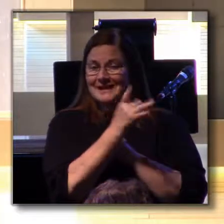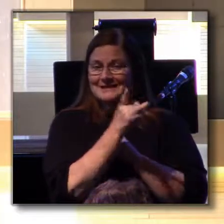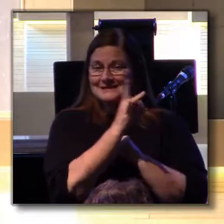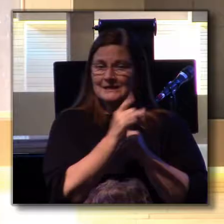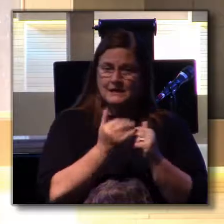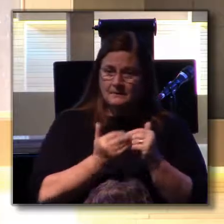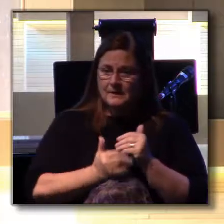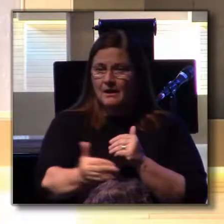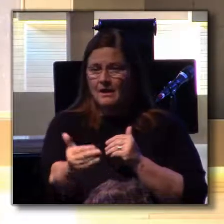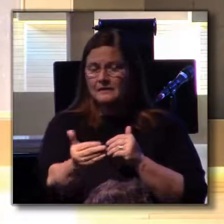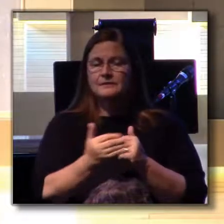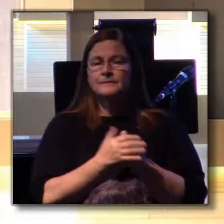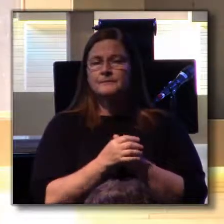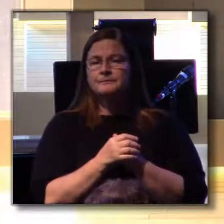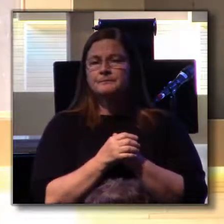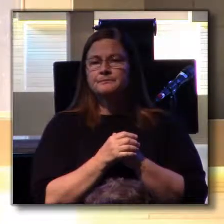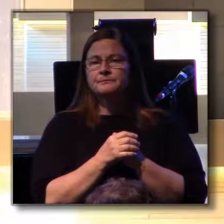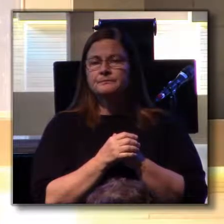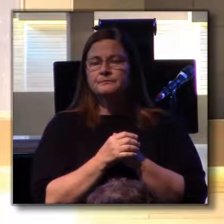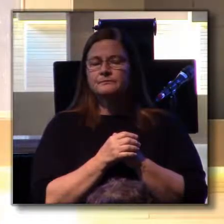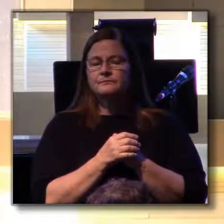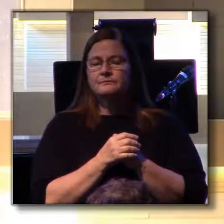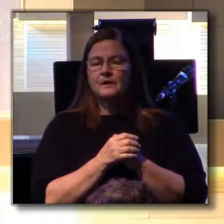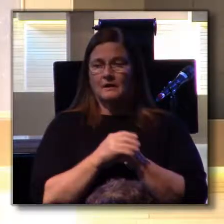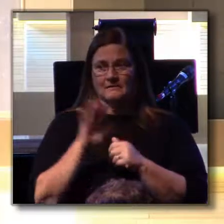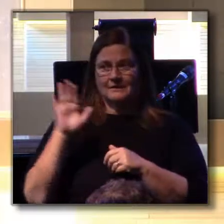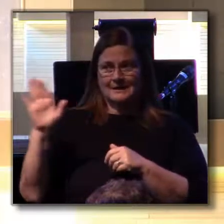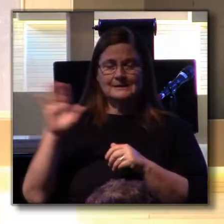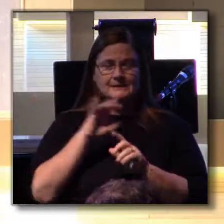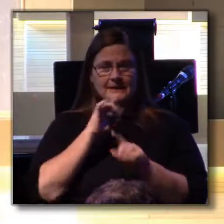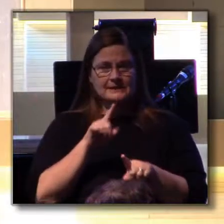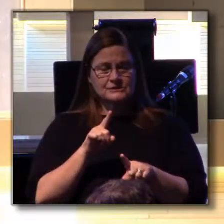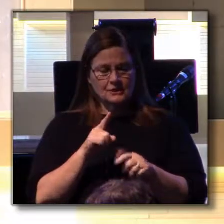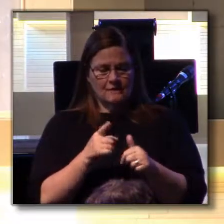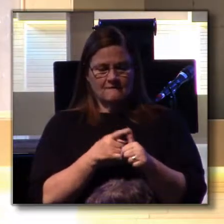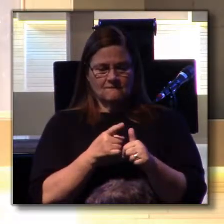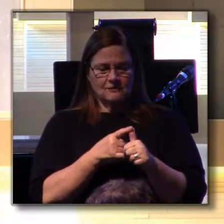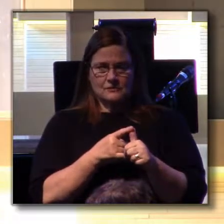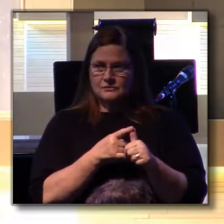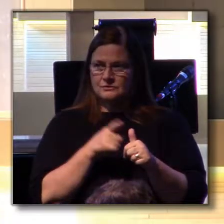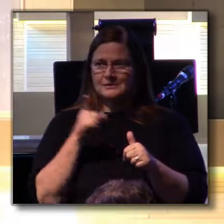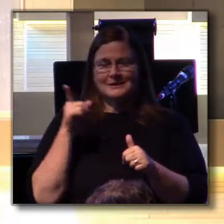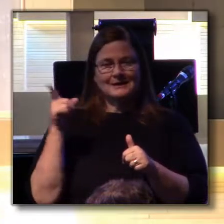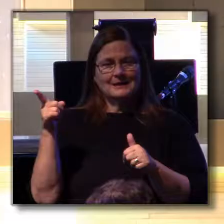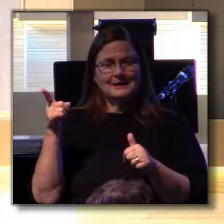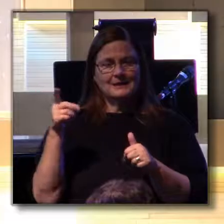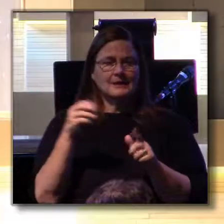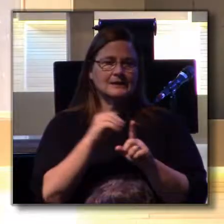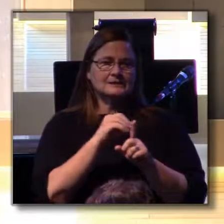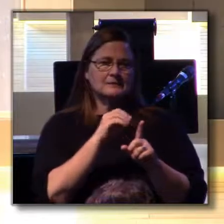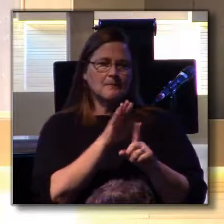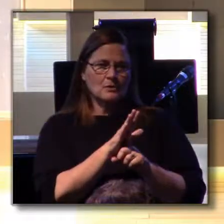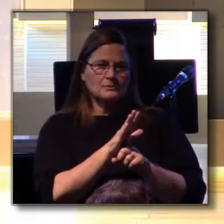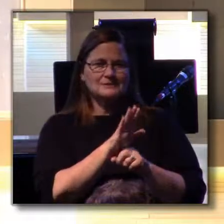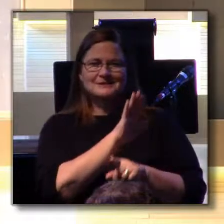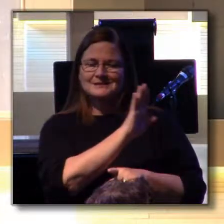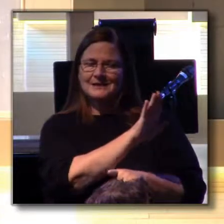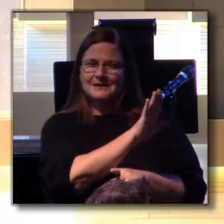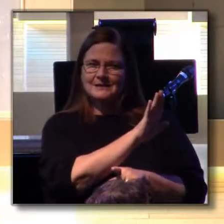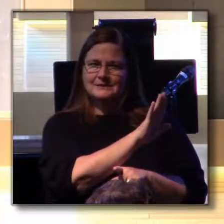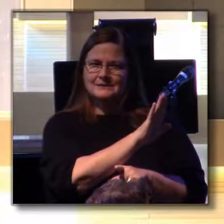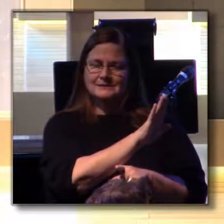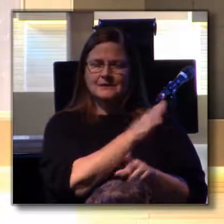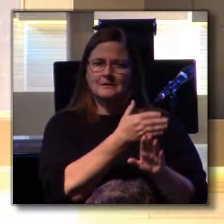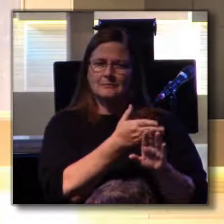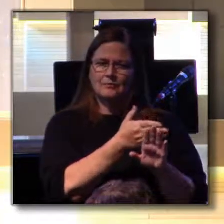Yeshua's answer, we see that he exposes this young man's presuppositions about how